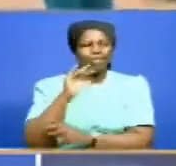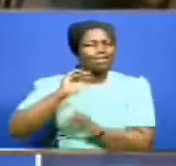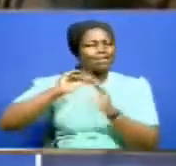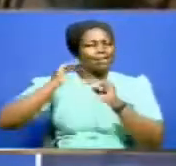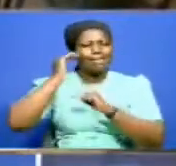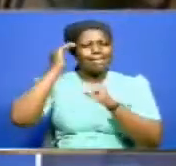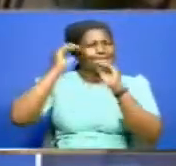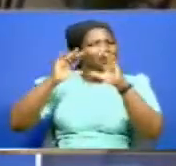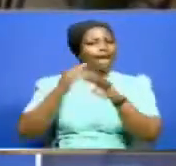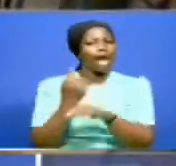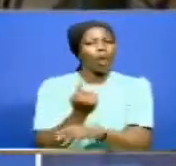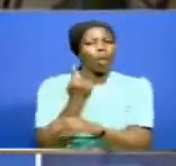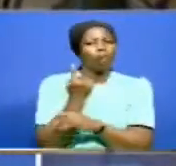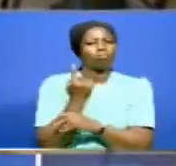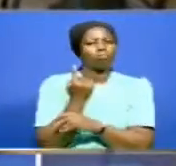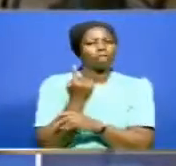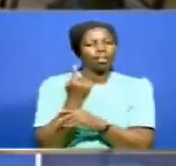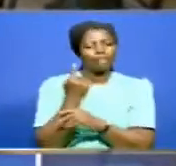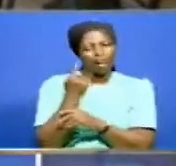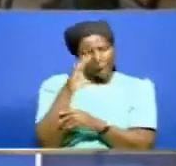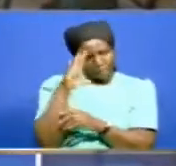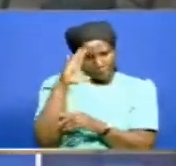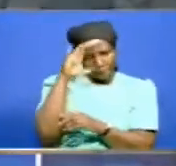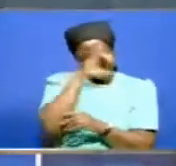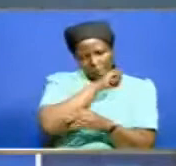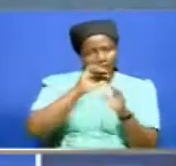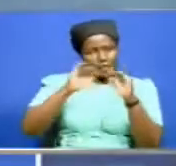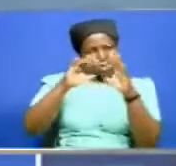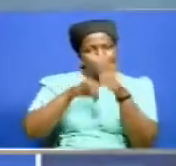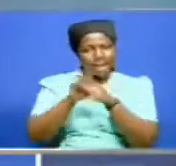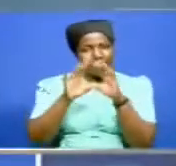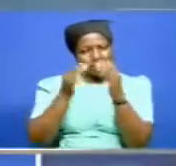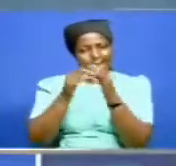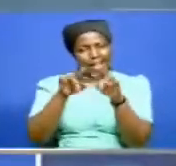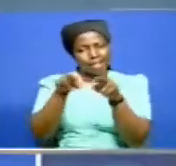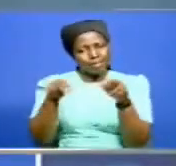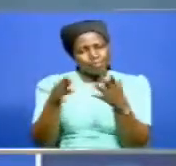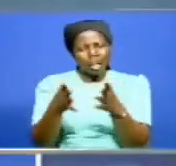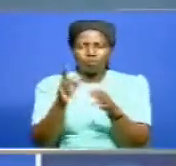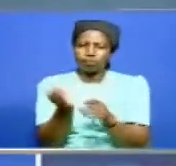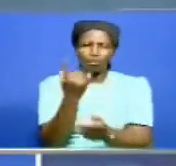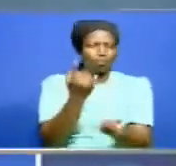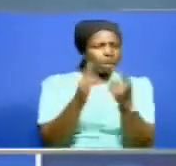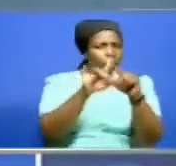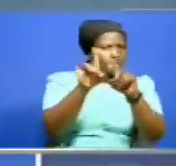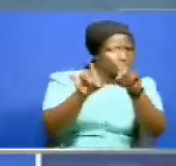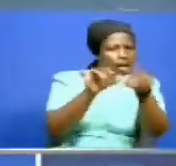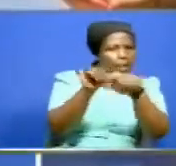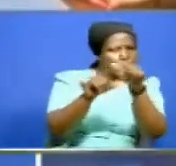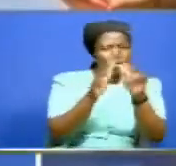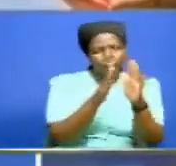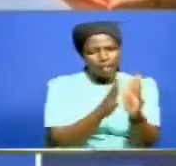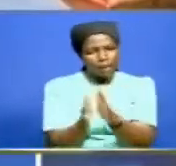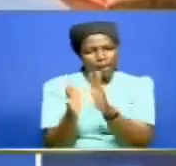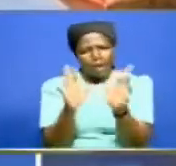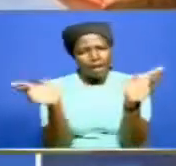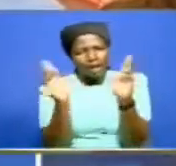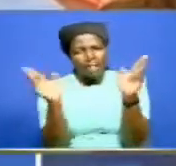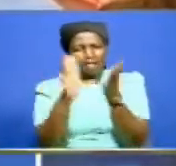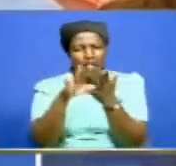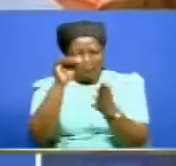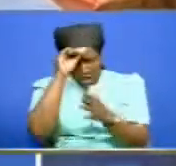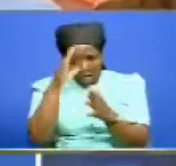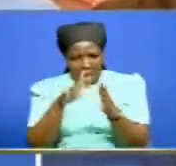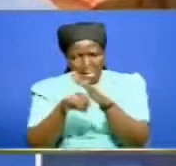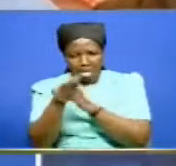teacher. The absence of teachers in classrooms now raising questions over the preparedness of learners in the area who